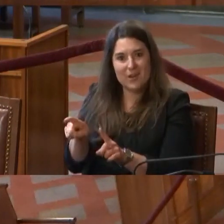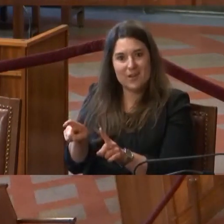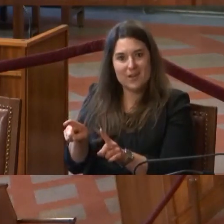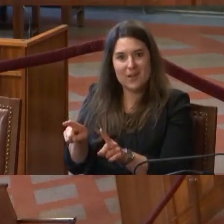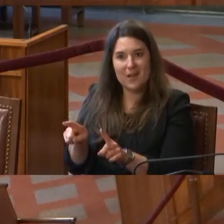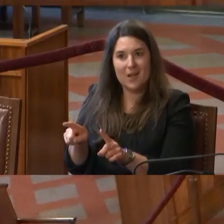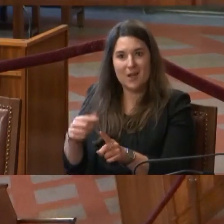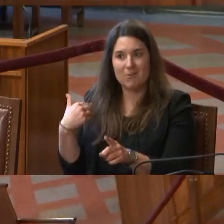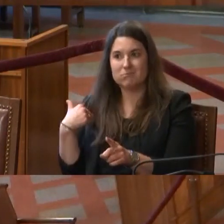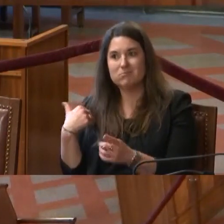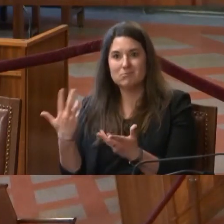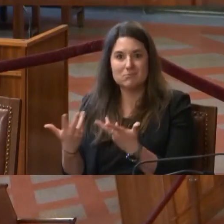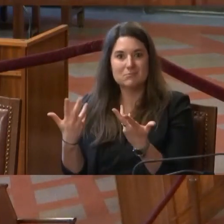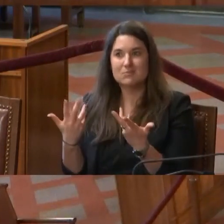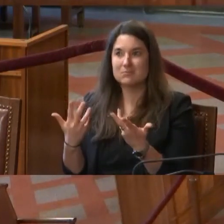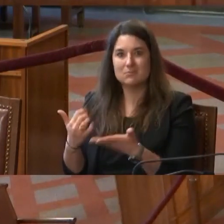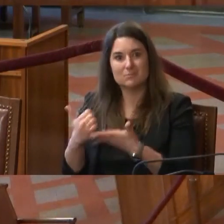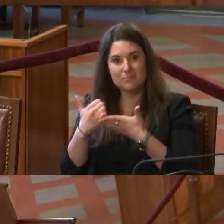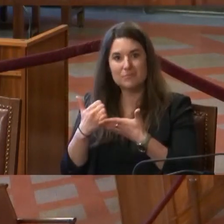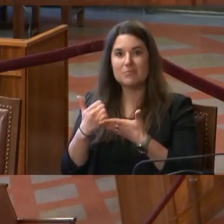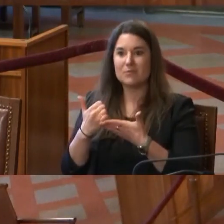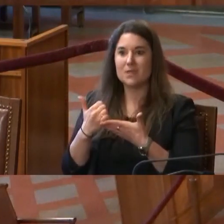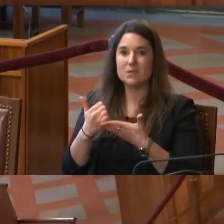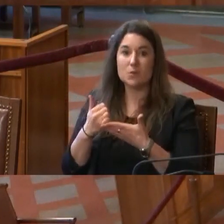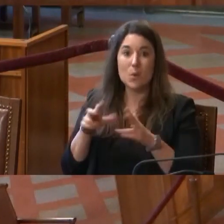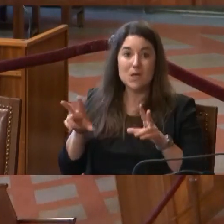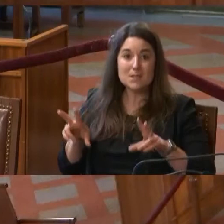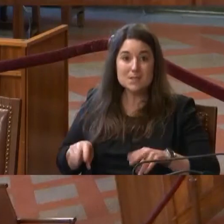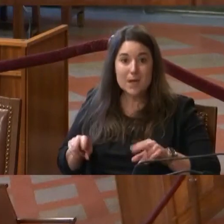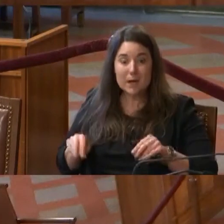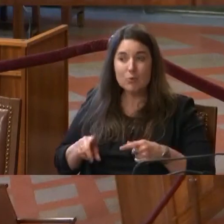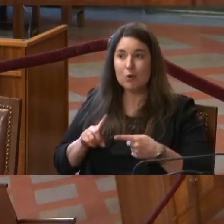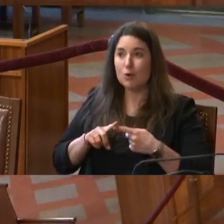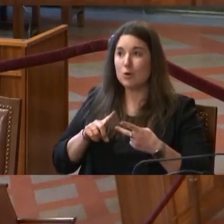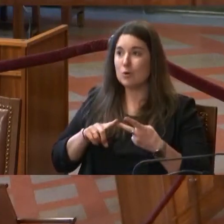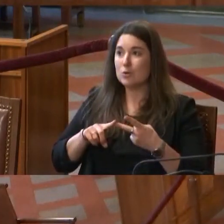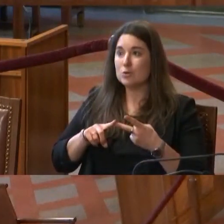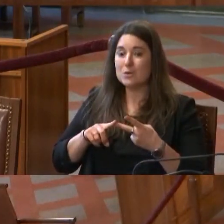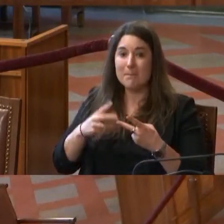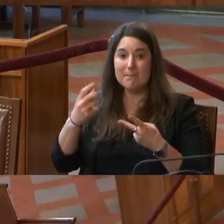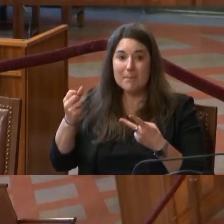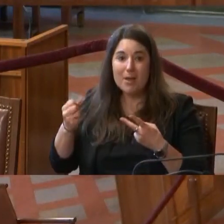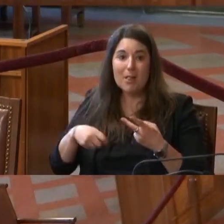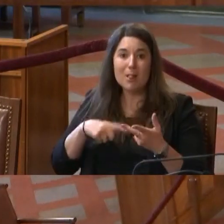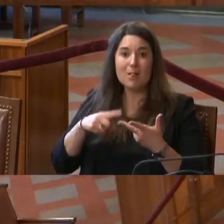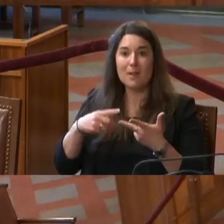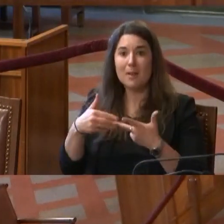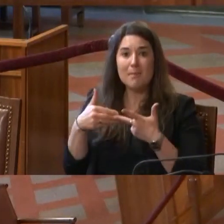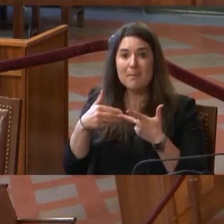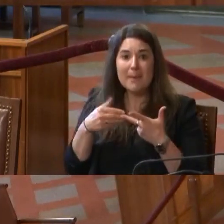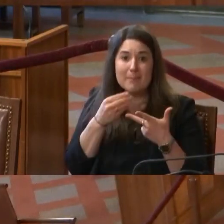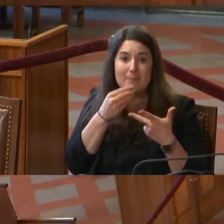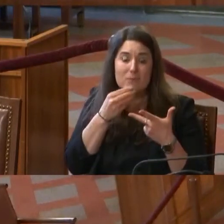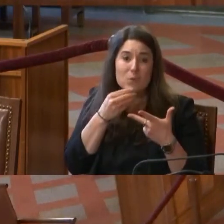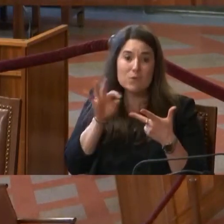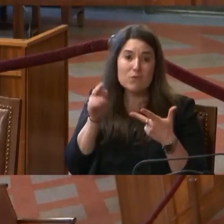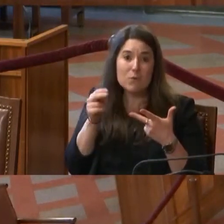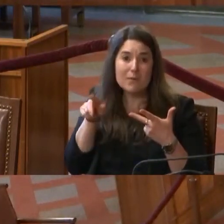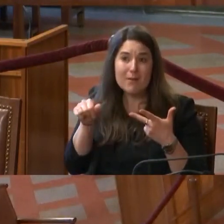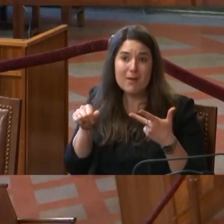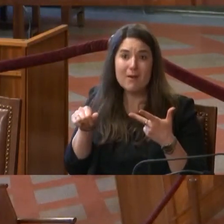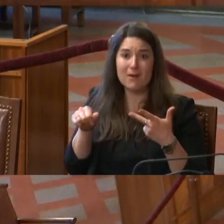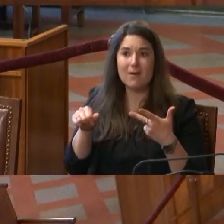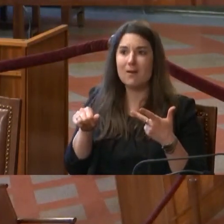relief. So from everything from diapers to, you know, milk and baby formula, all kinds of food